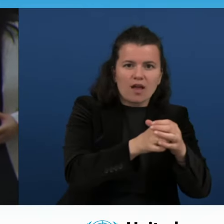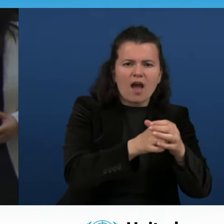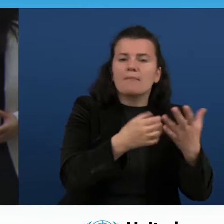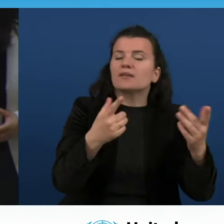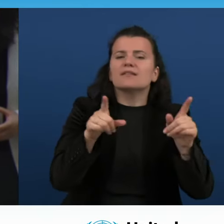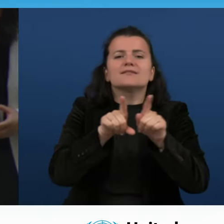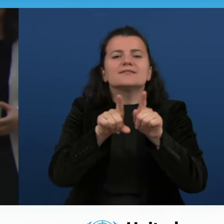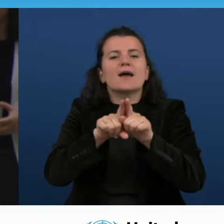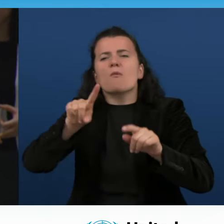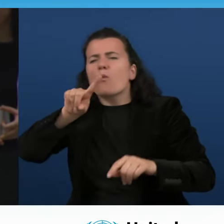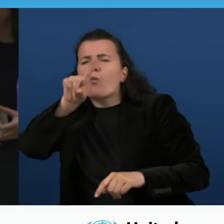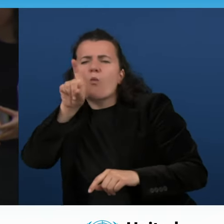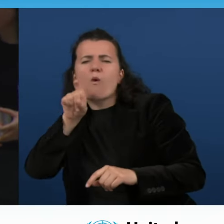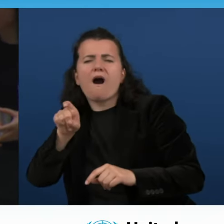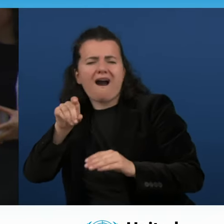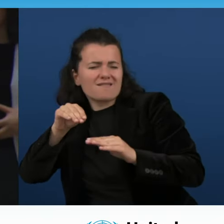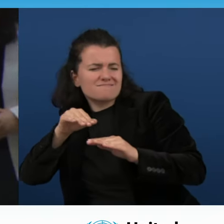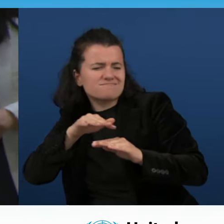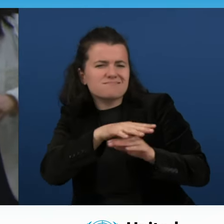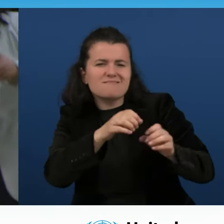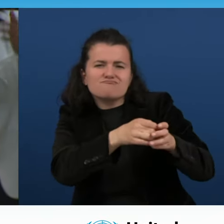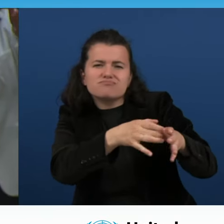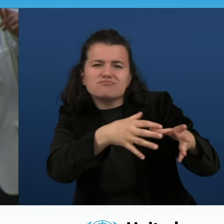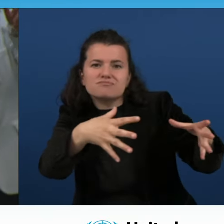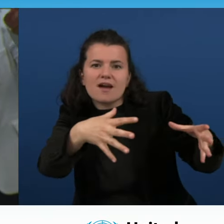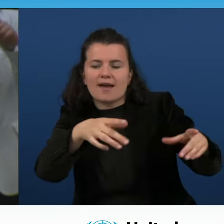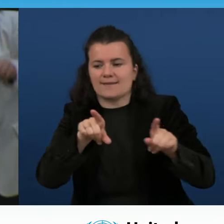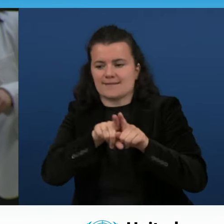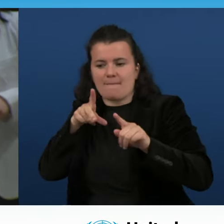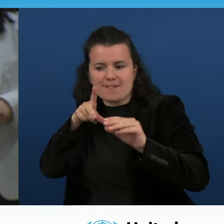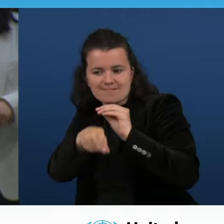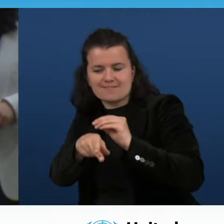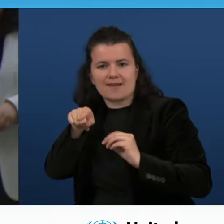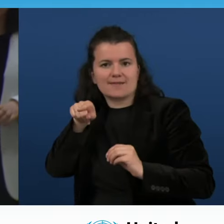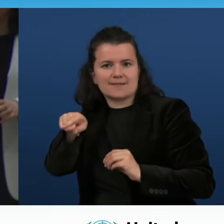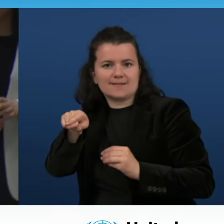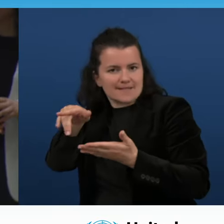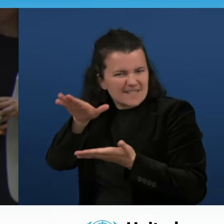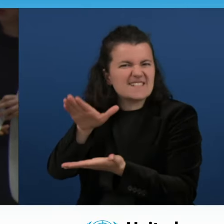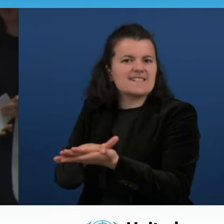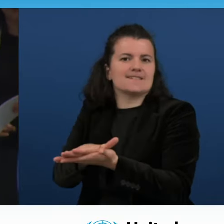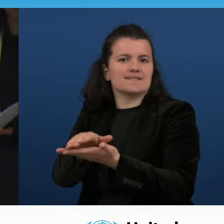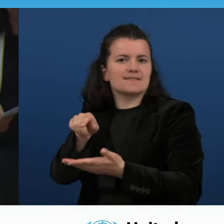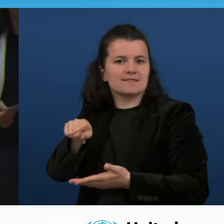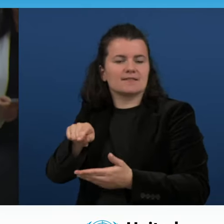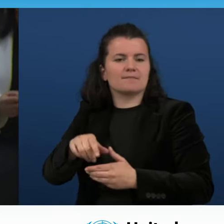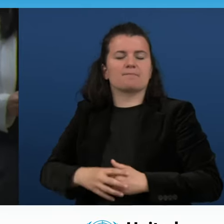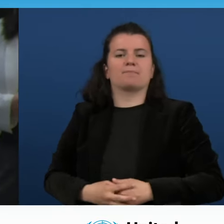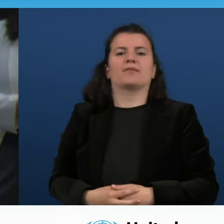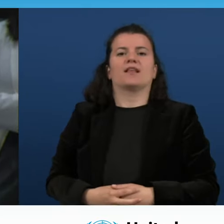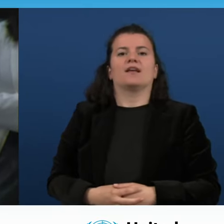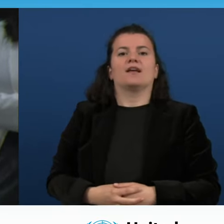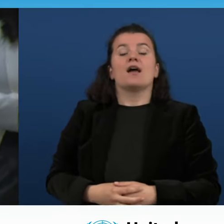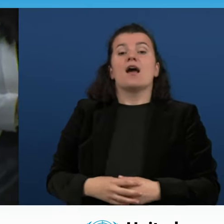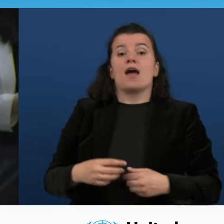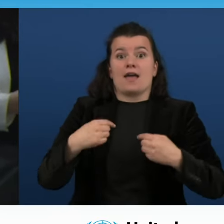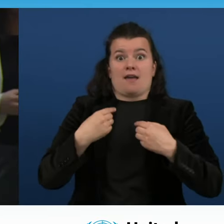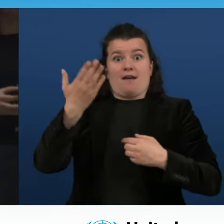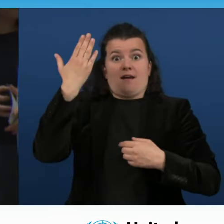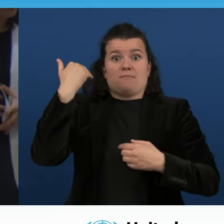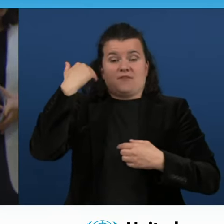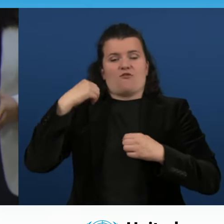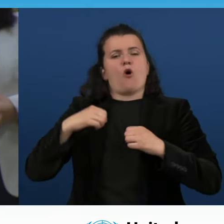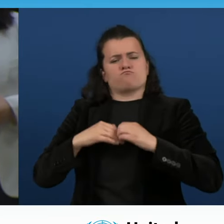doing exactly that, and I wish I could have the opportunity to talk with my minister in my country when I first started out.